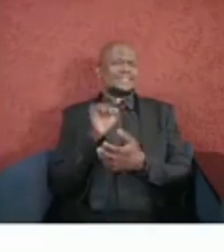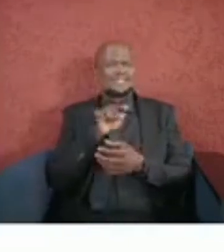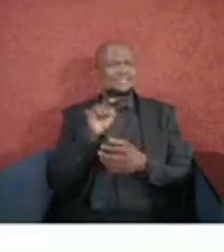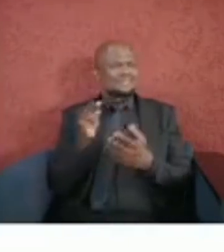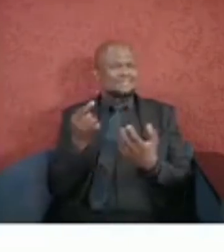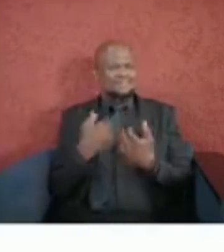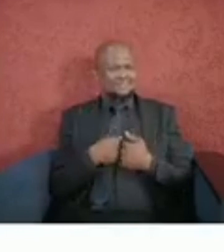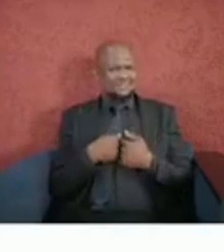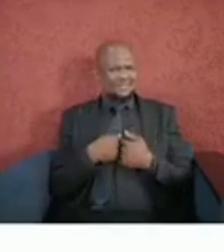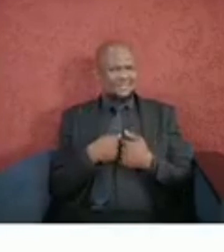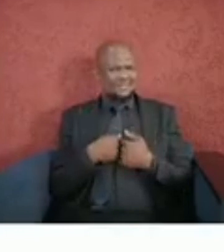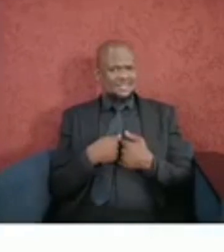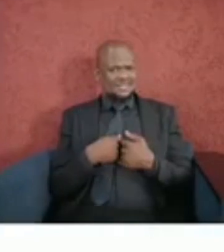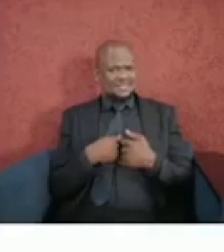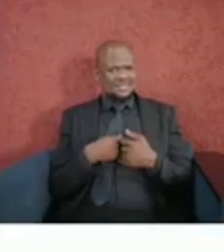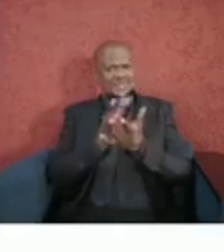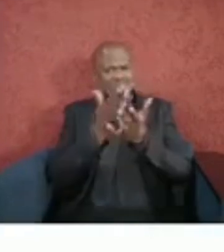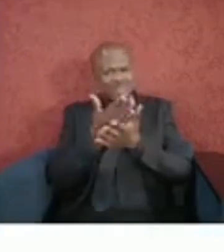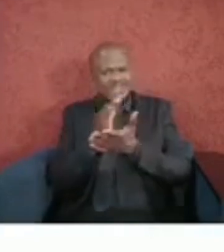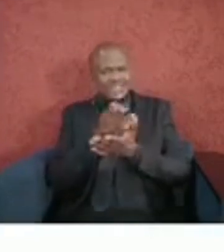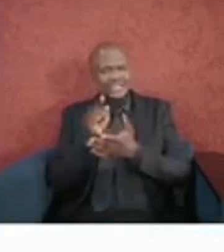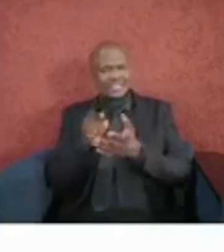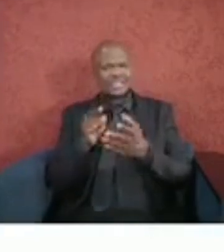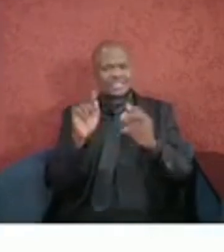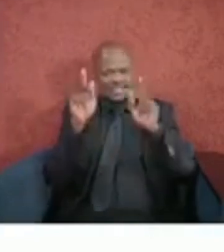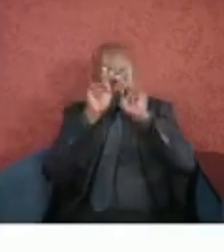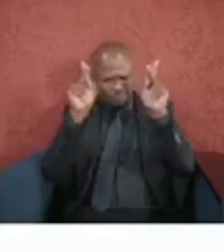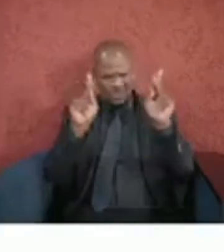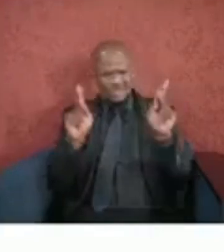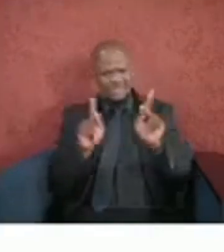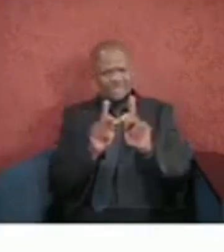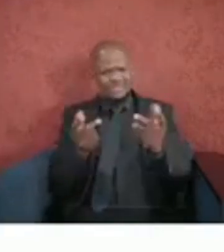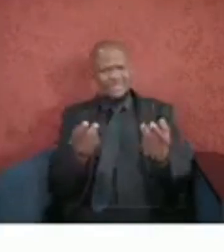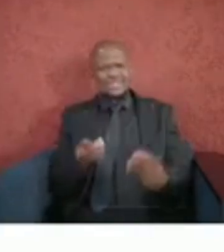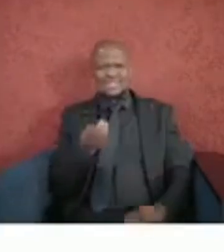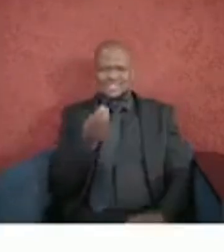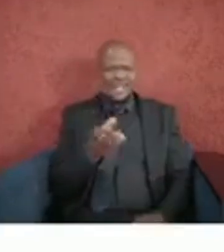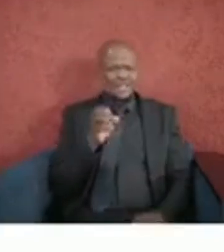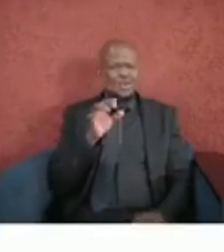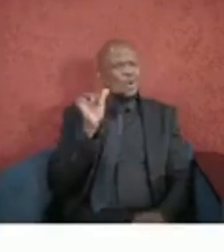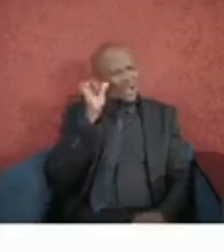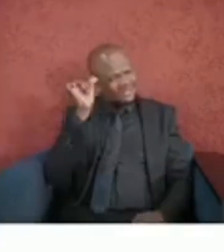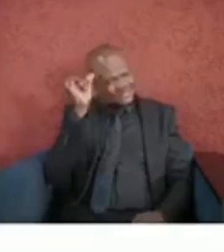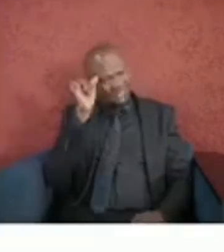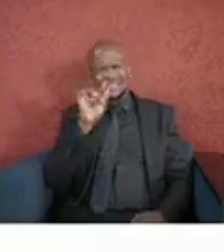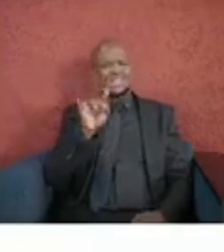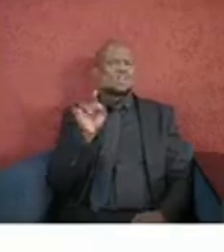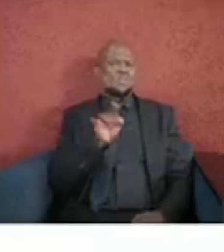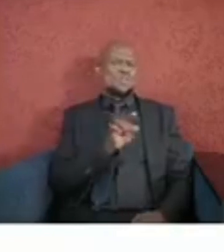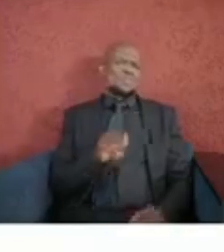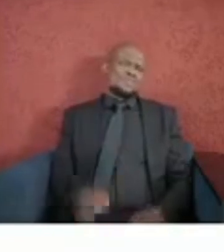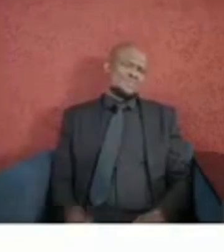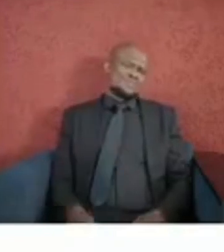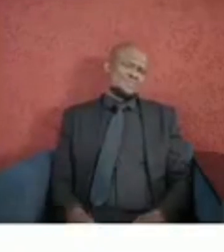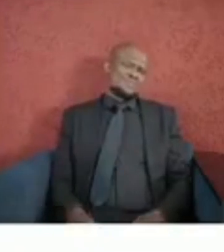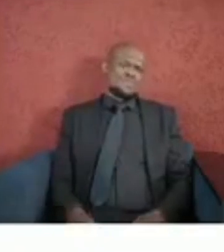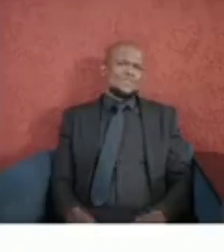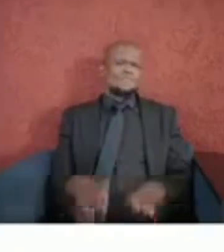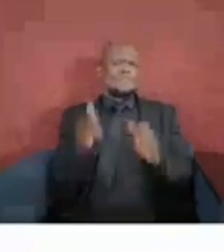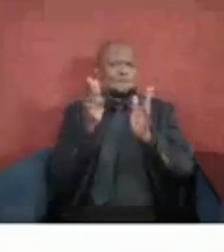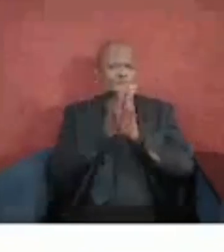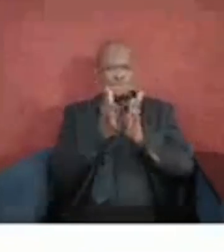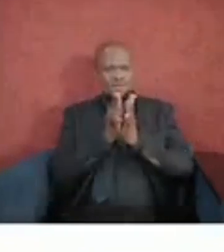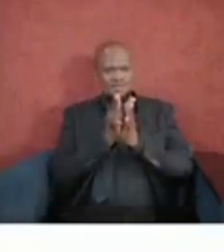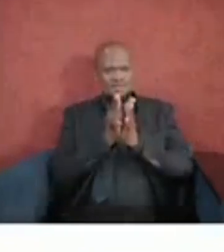non-consensual sharing of those images, irrespective of whether it's a child or it's an adult, it is a violation of the Film